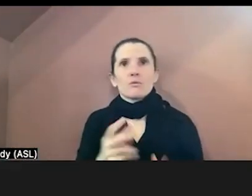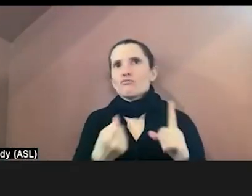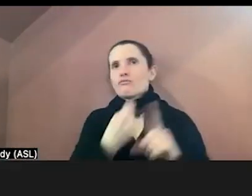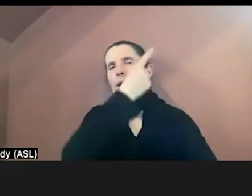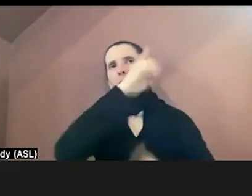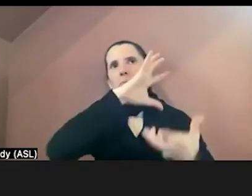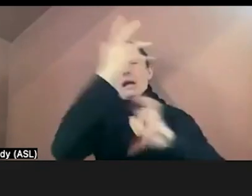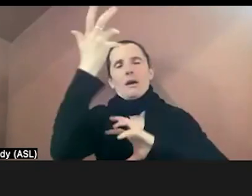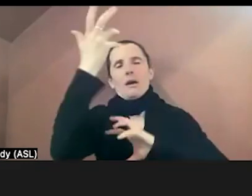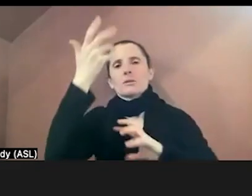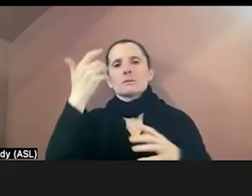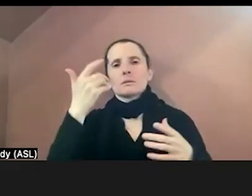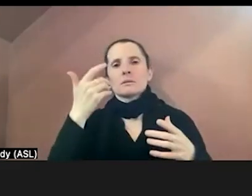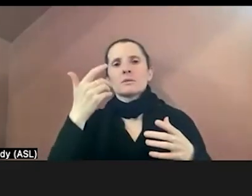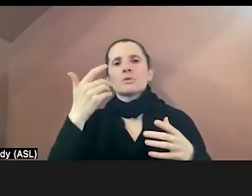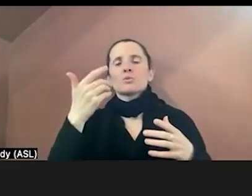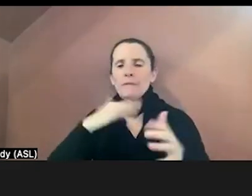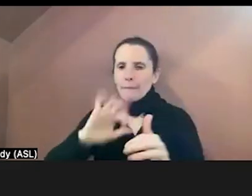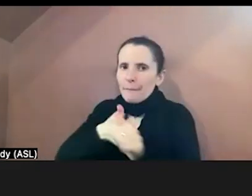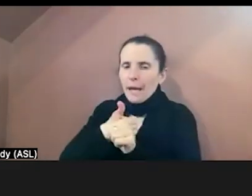chaos intervenes.